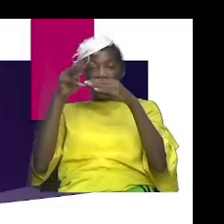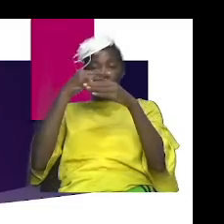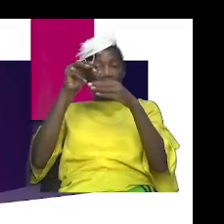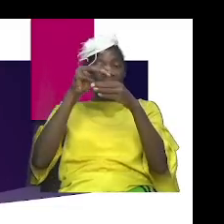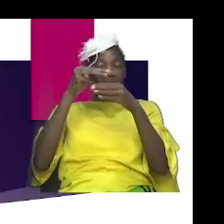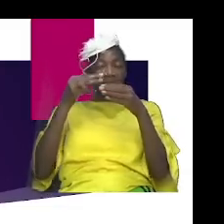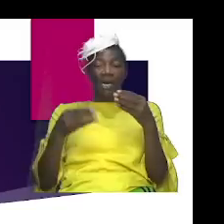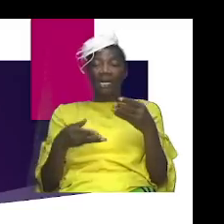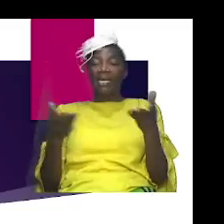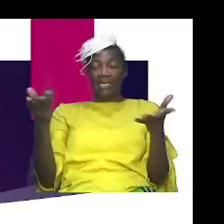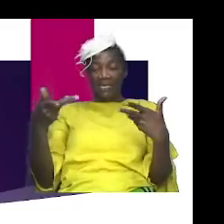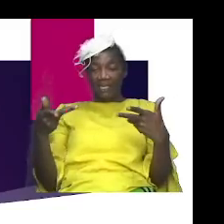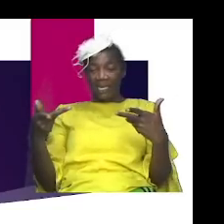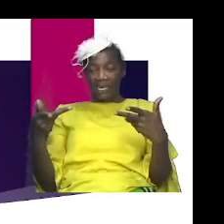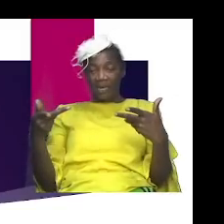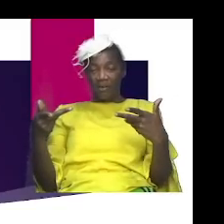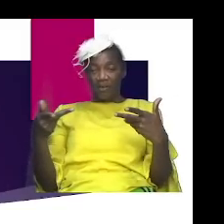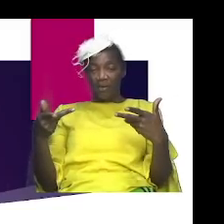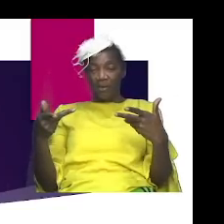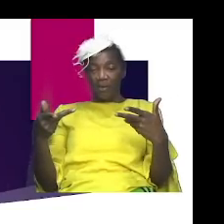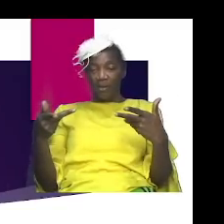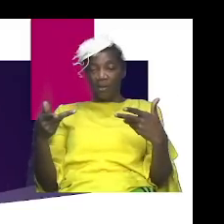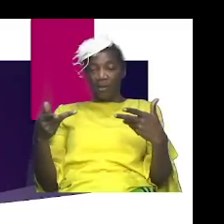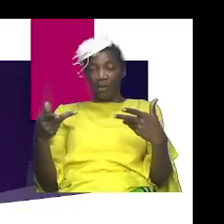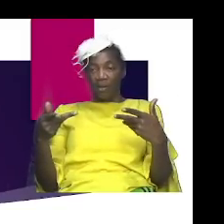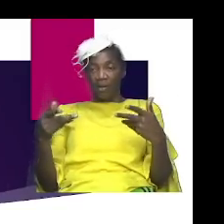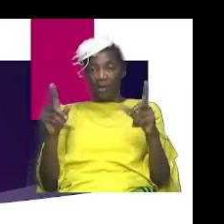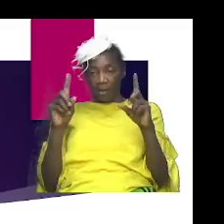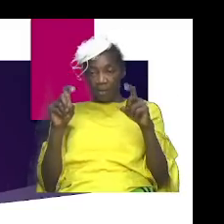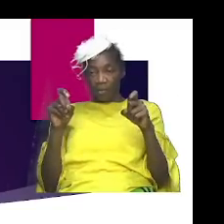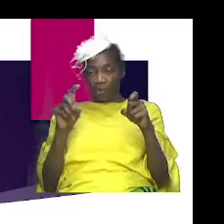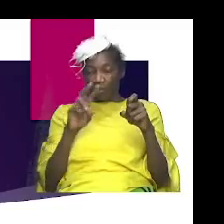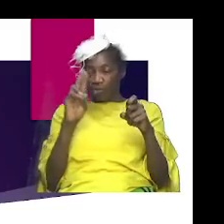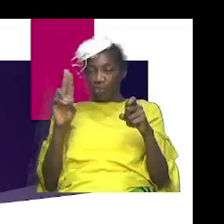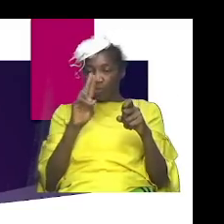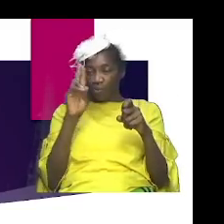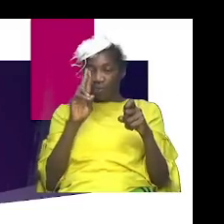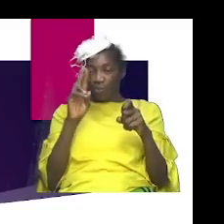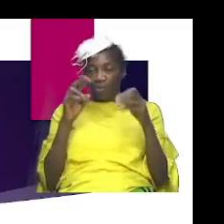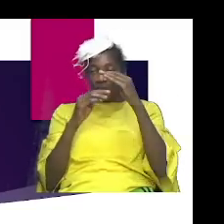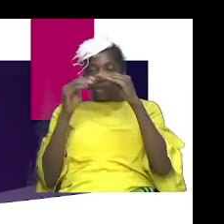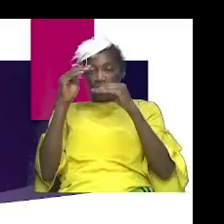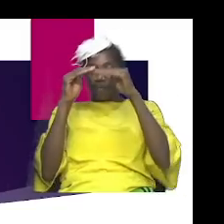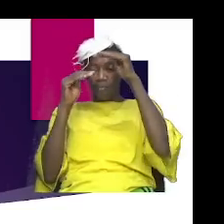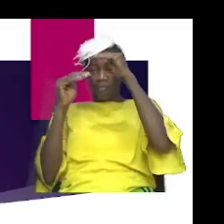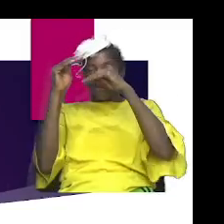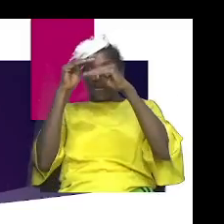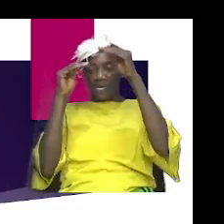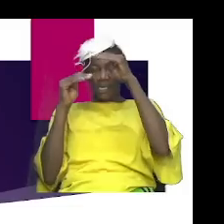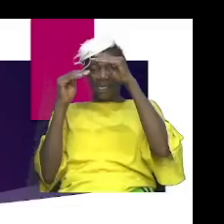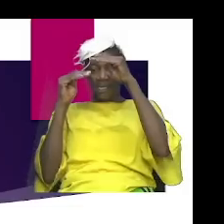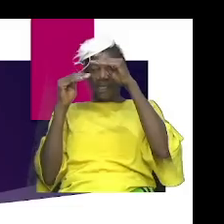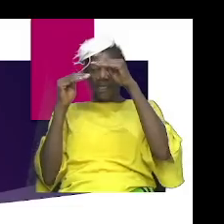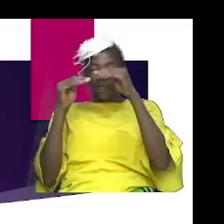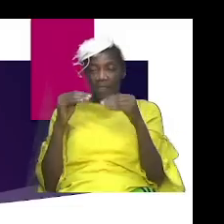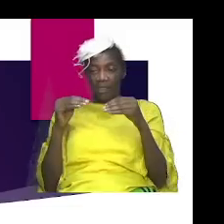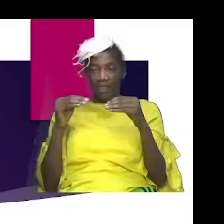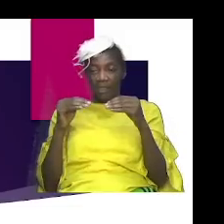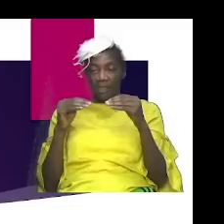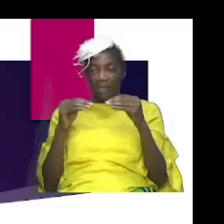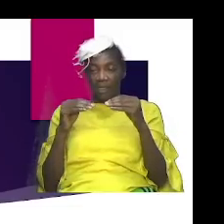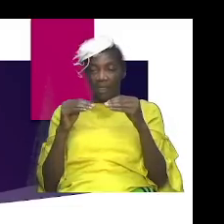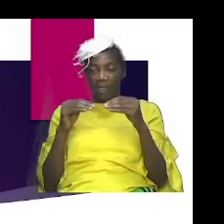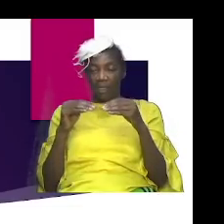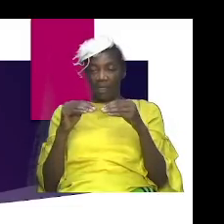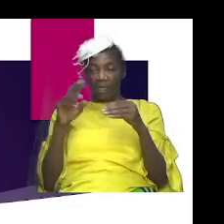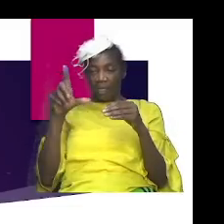is available here on earth that we must use to erect the structure. And these building materials,